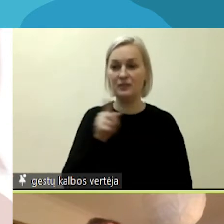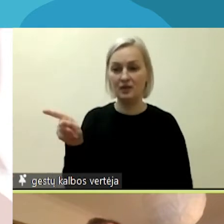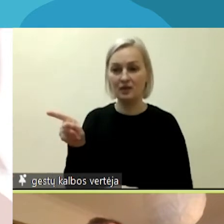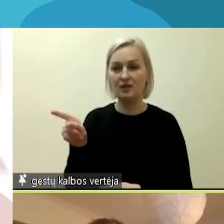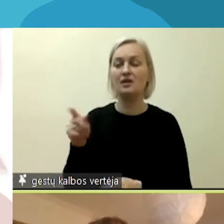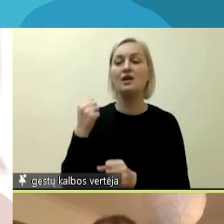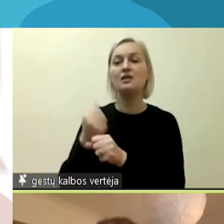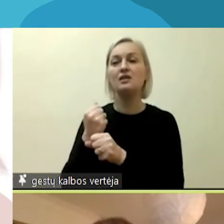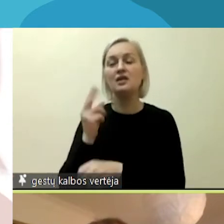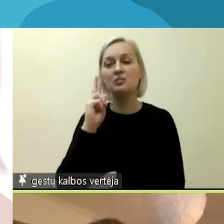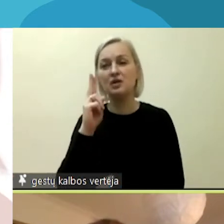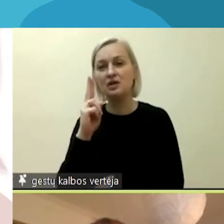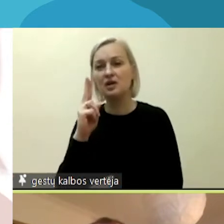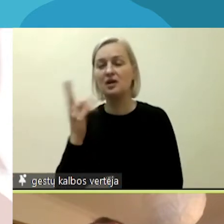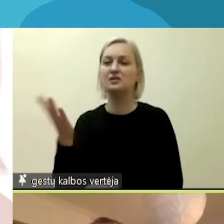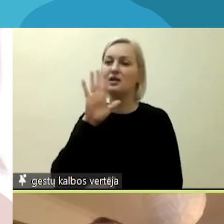Finnish Ministry of Justice,